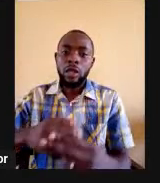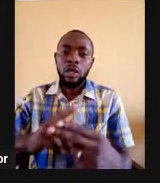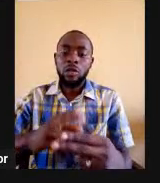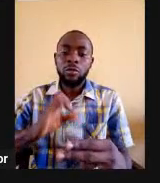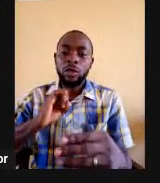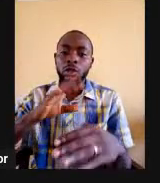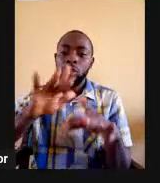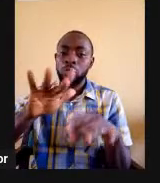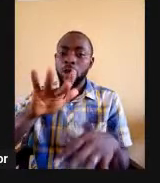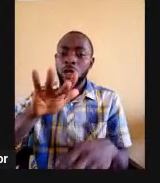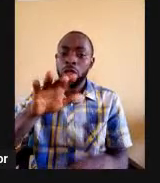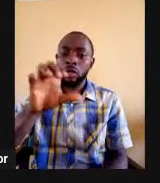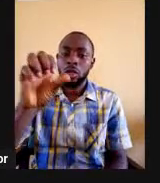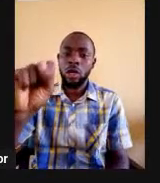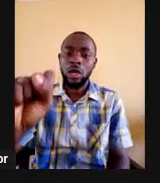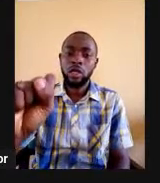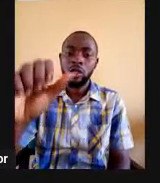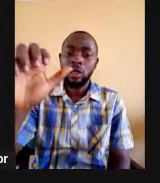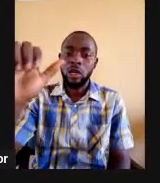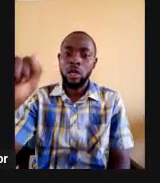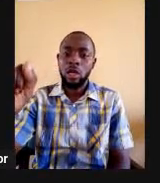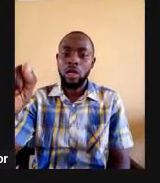Samson. Is that okay?